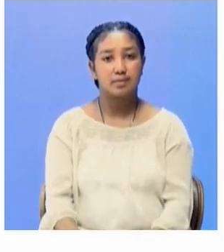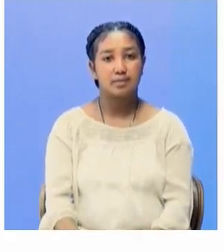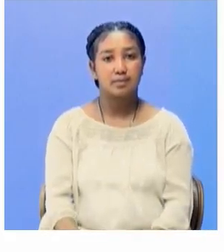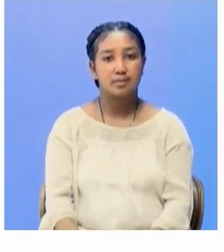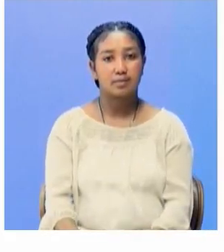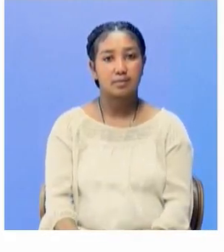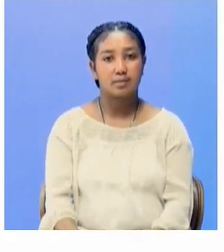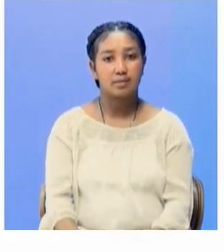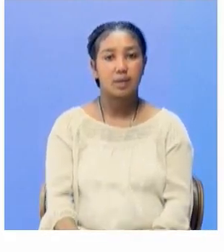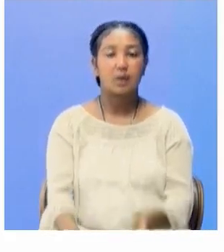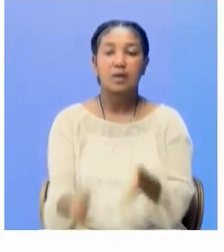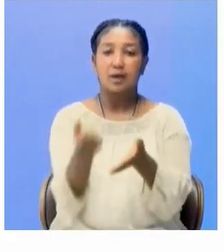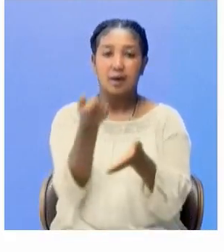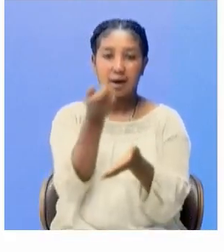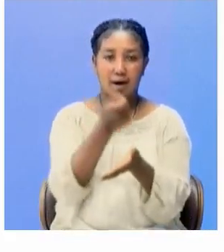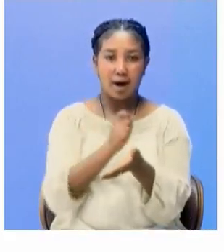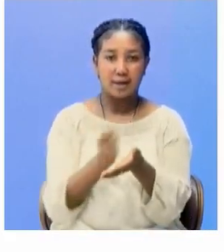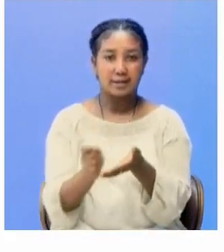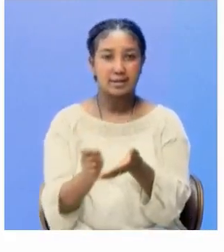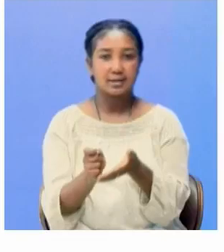Write